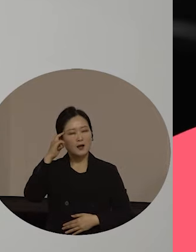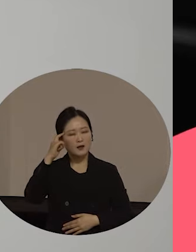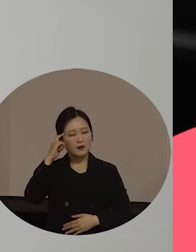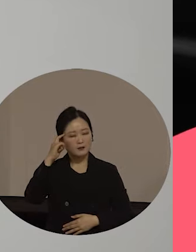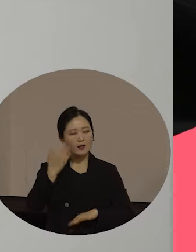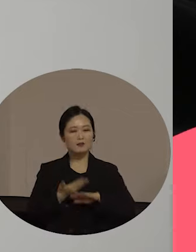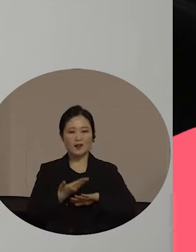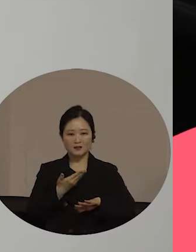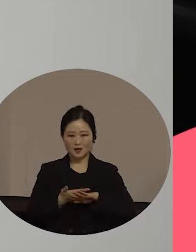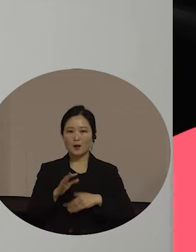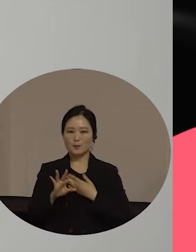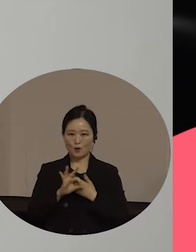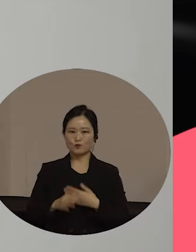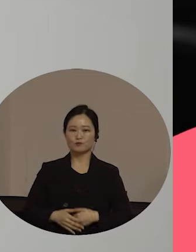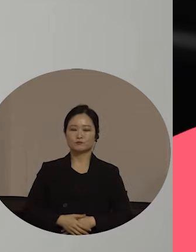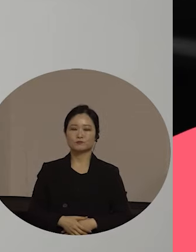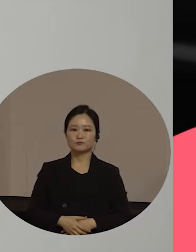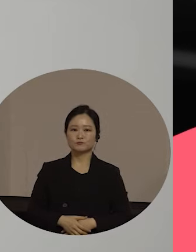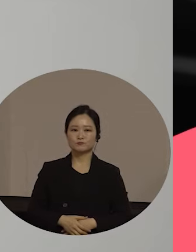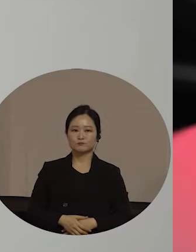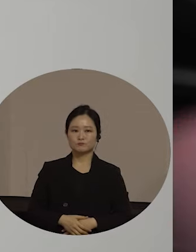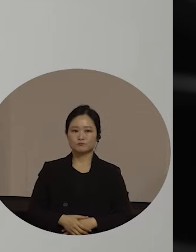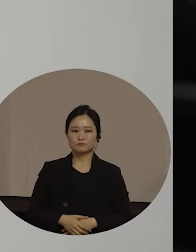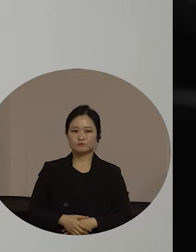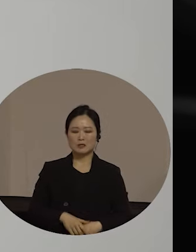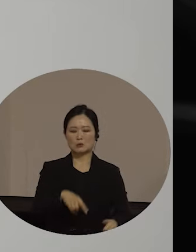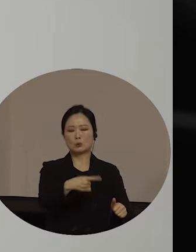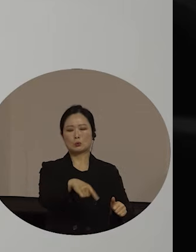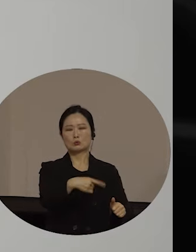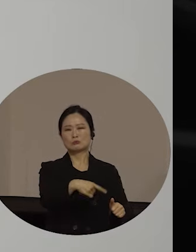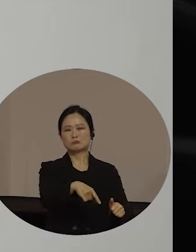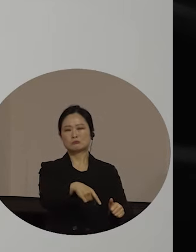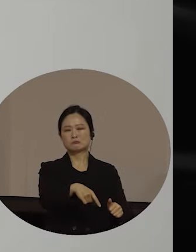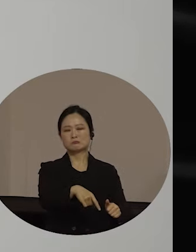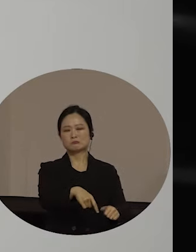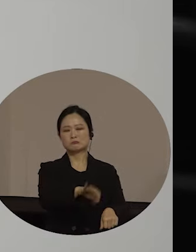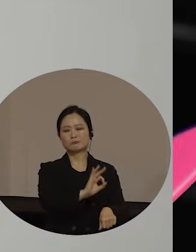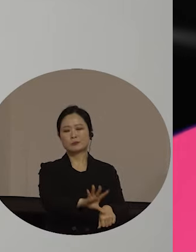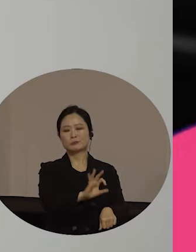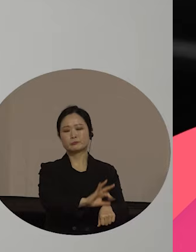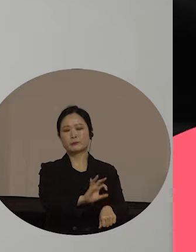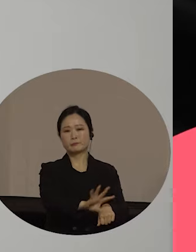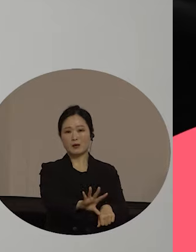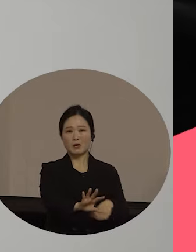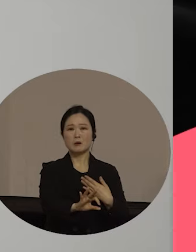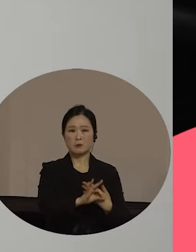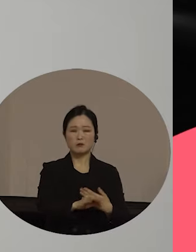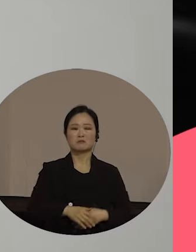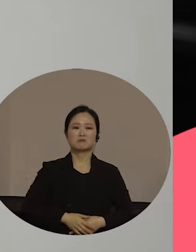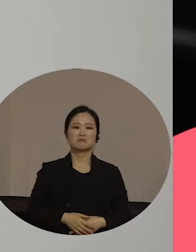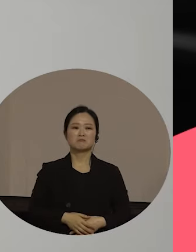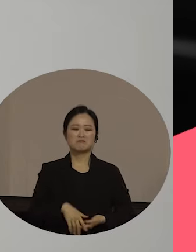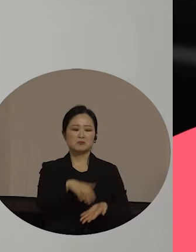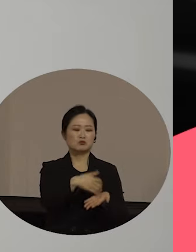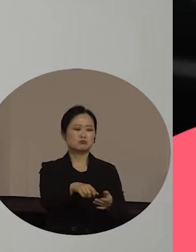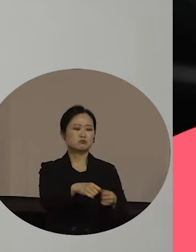low quality arts education to anybody? So I think that you have to consider these two together.